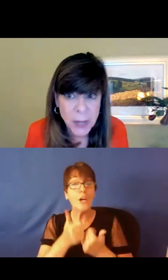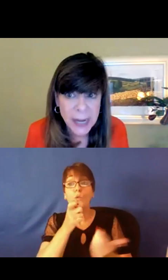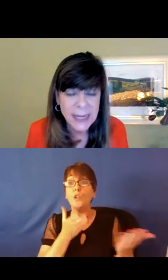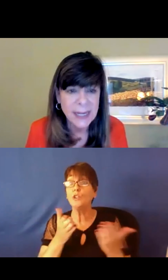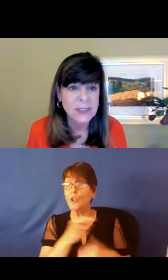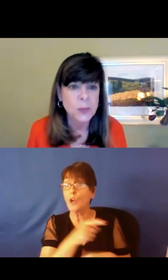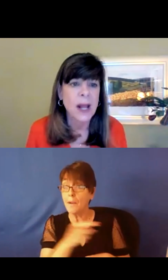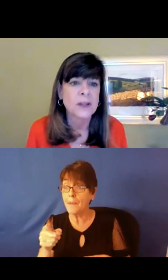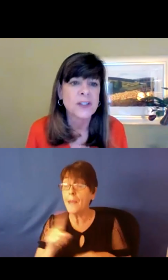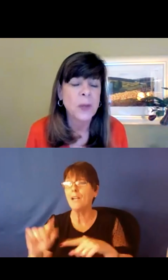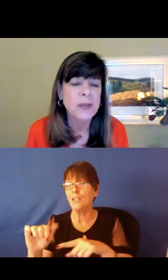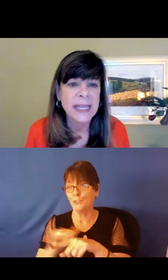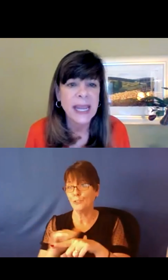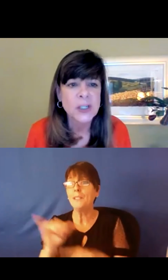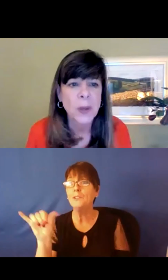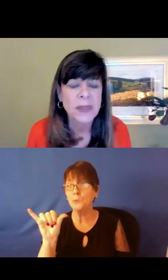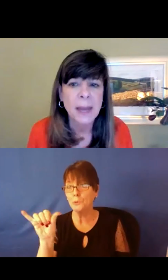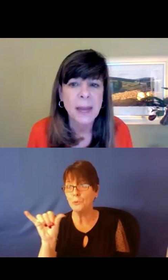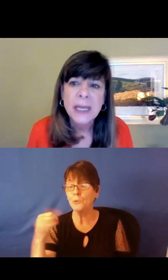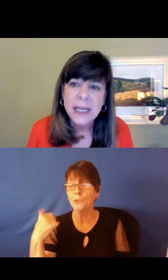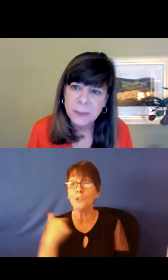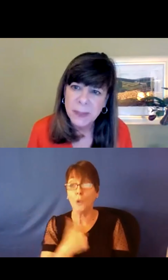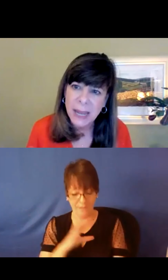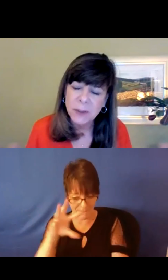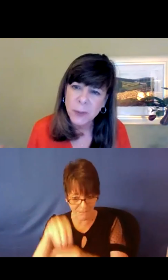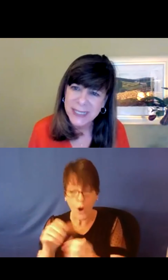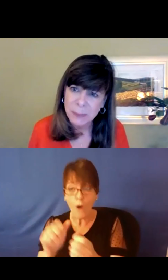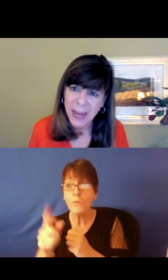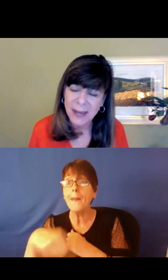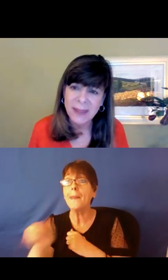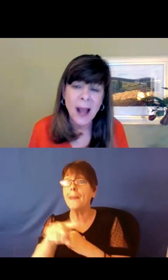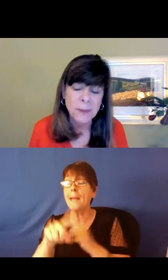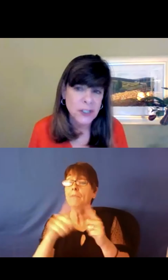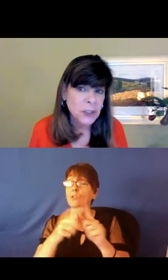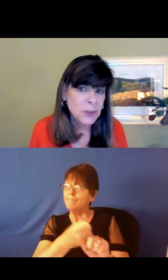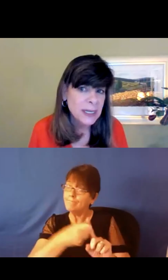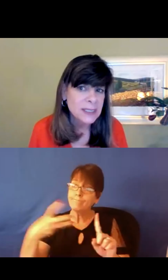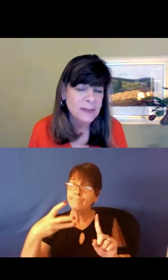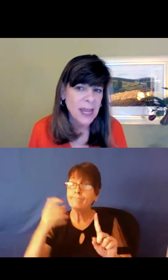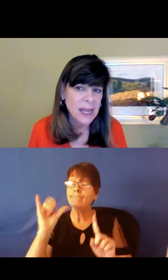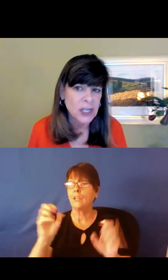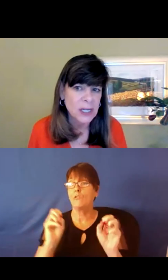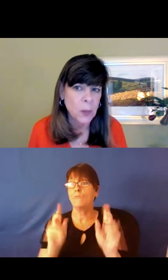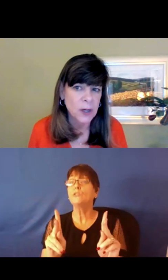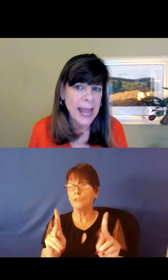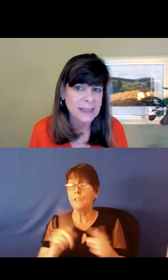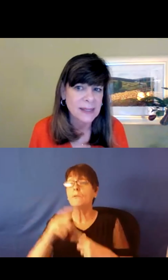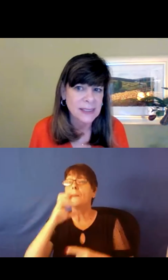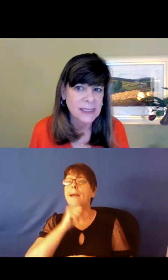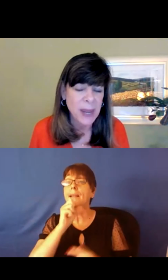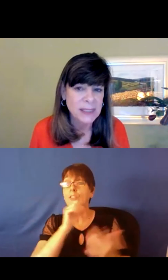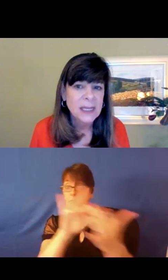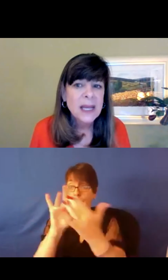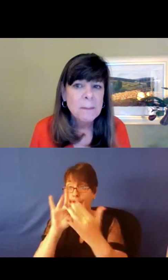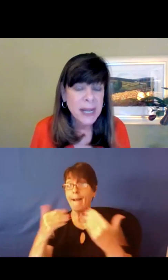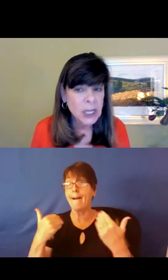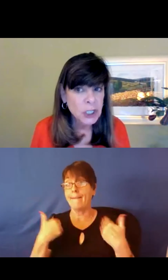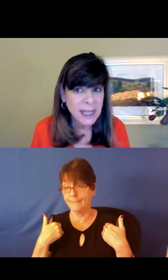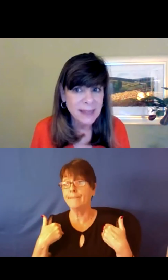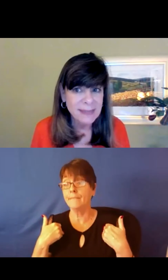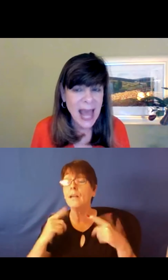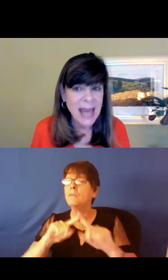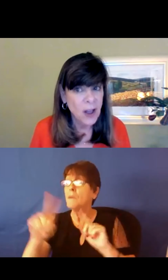but training as well. So we've engaged with them to be able to expand the opportunities that the Aging Network has in this space.